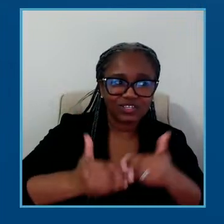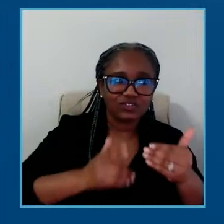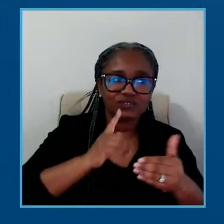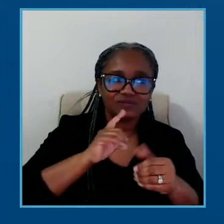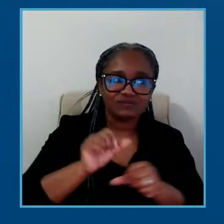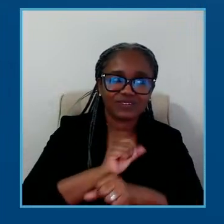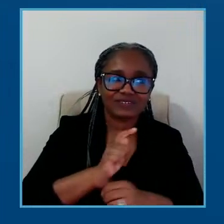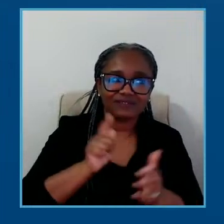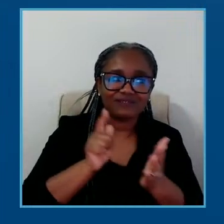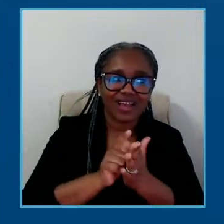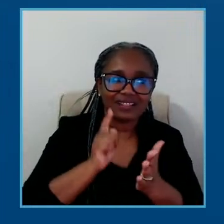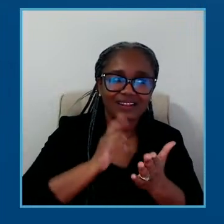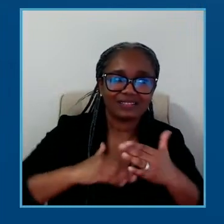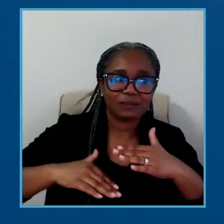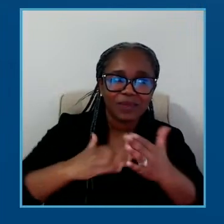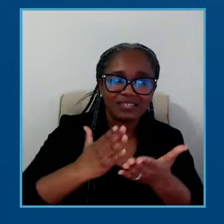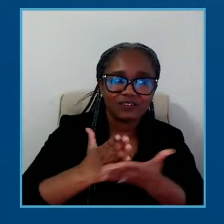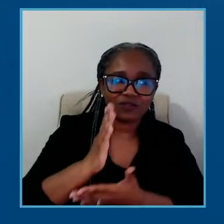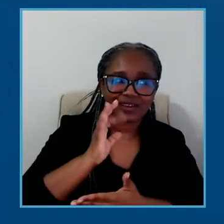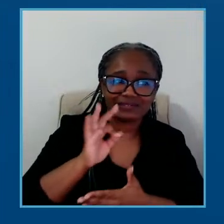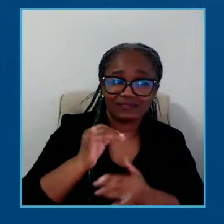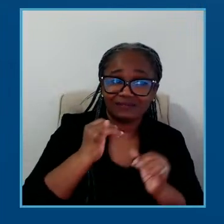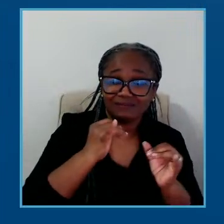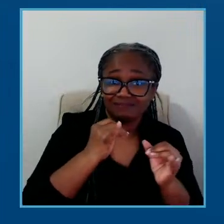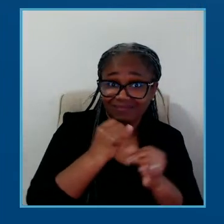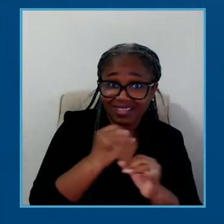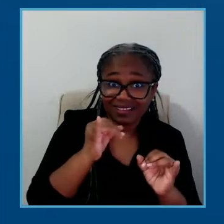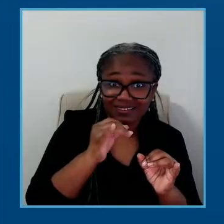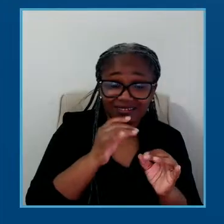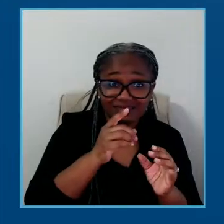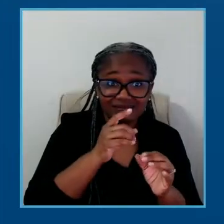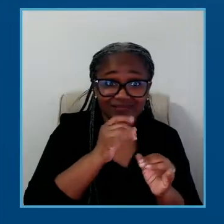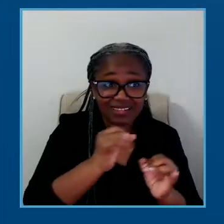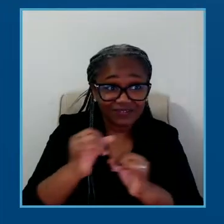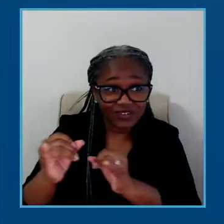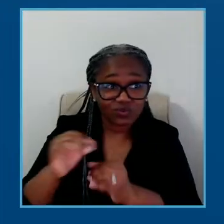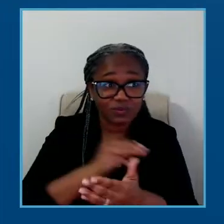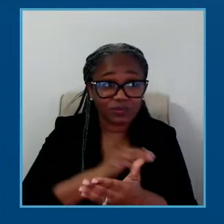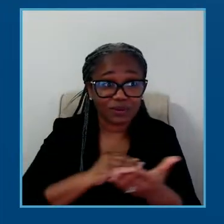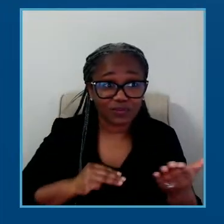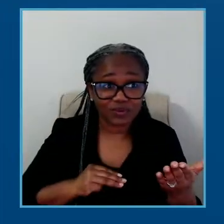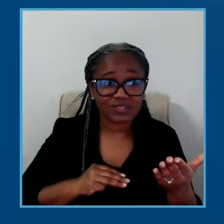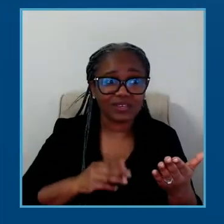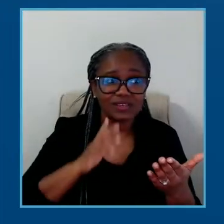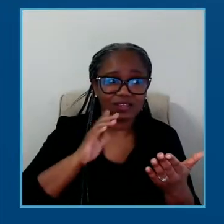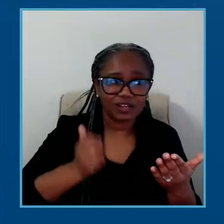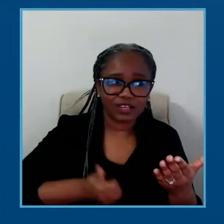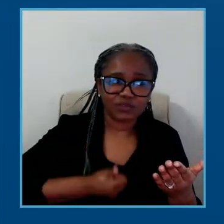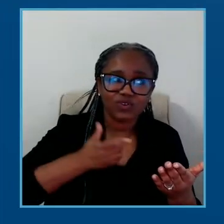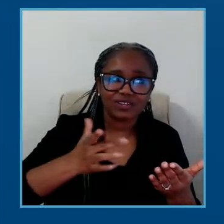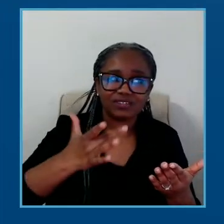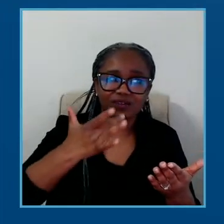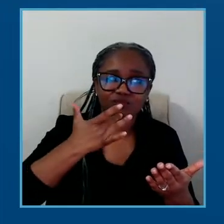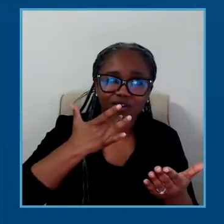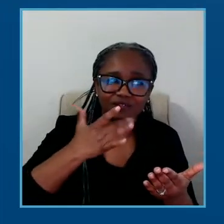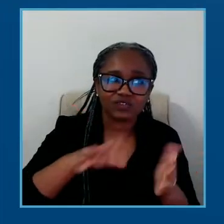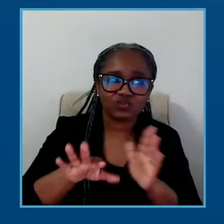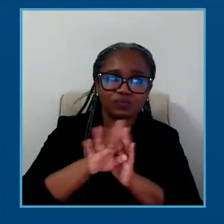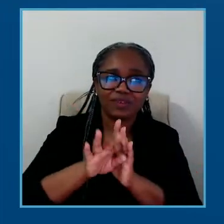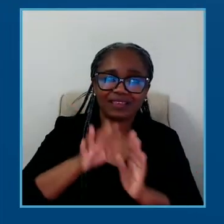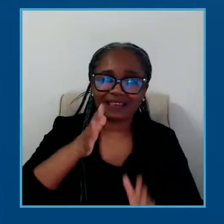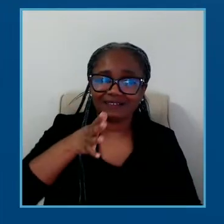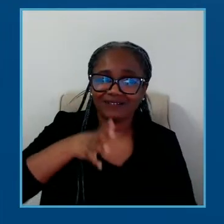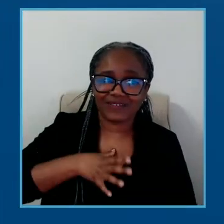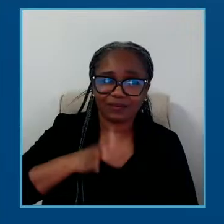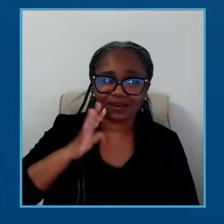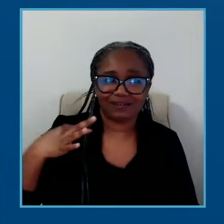parliamentary authority, a challenge to the elections alleging that the results are null and void need not be